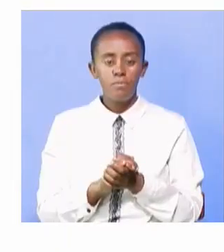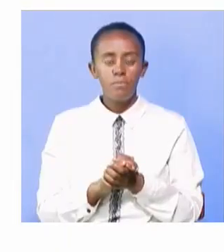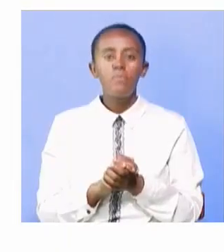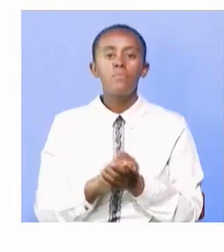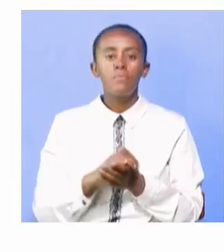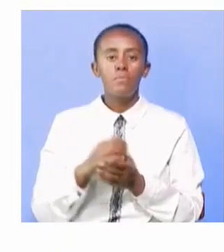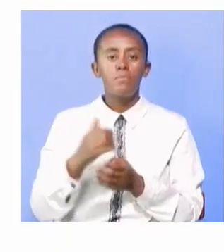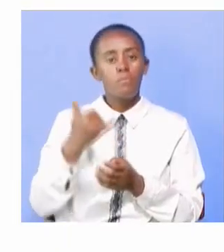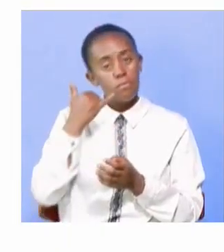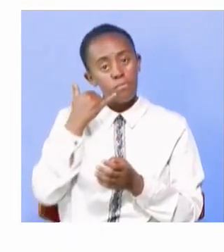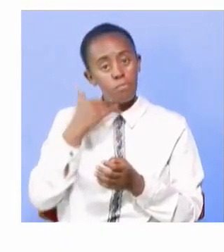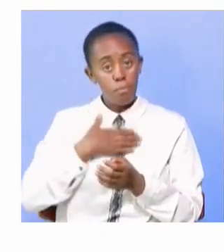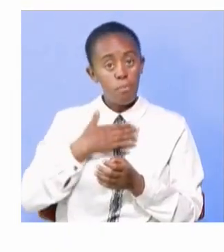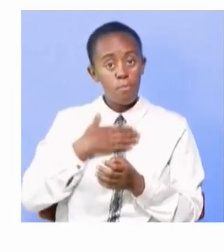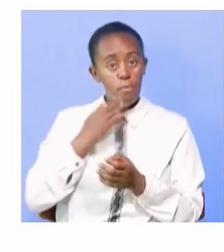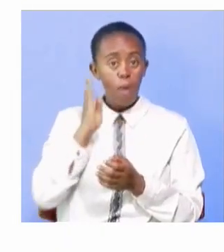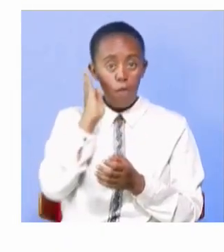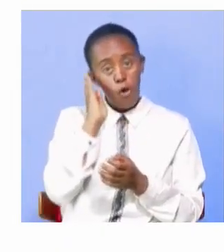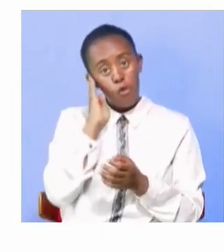My phone